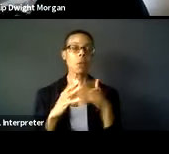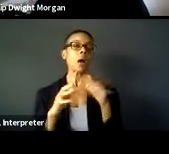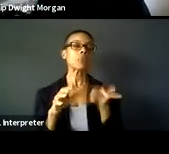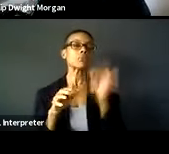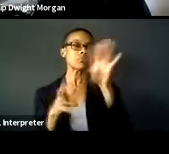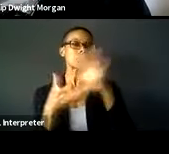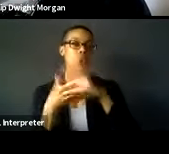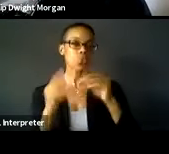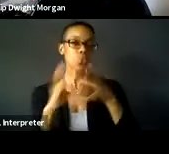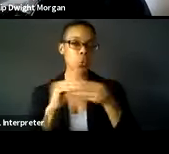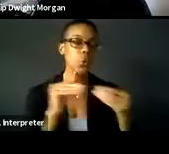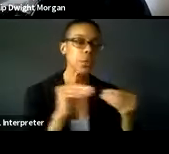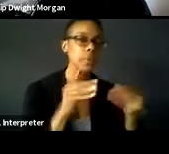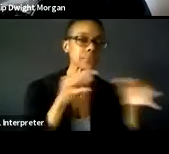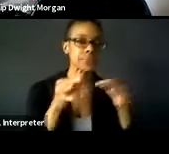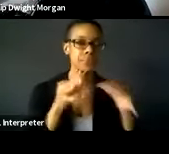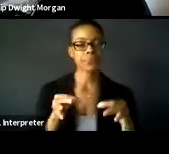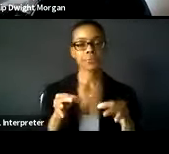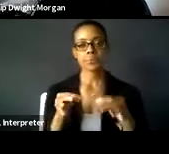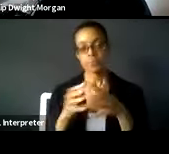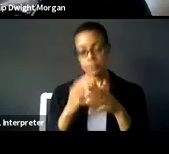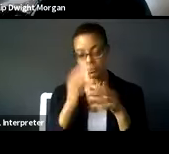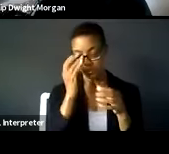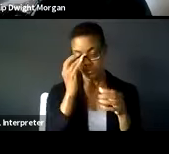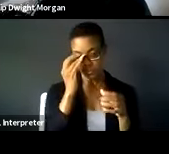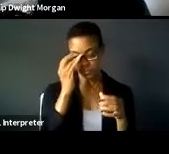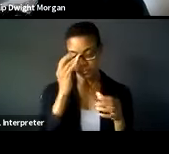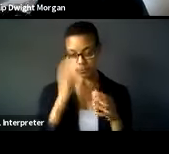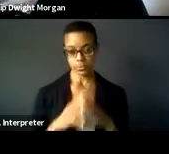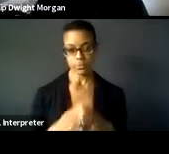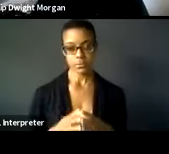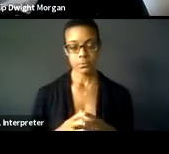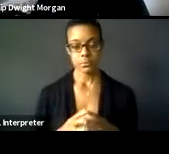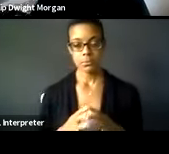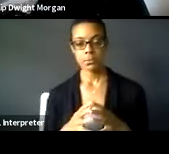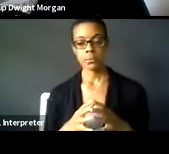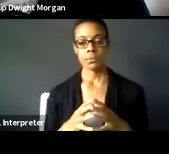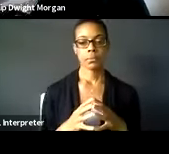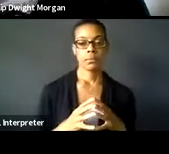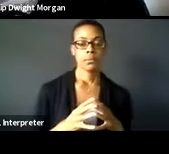story, then I'll tell how that reflects in policy.